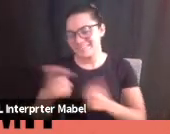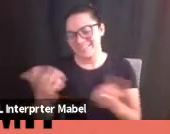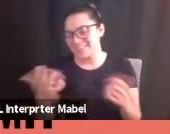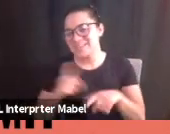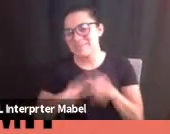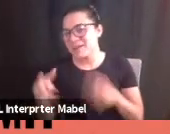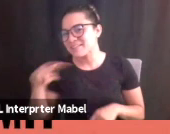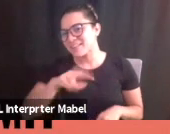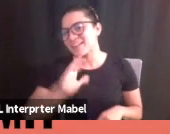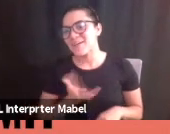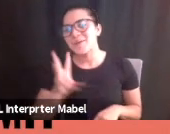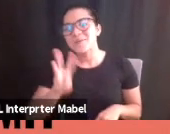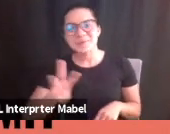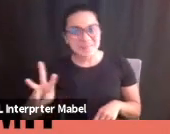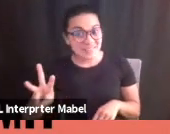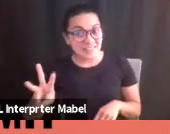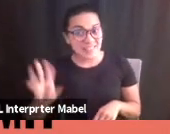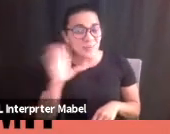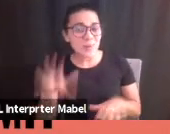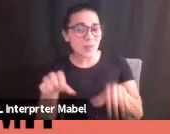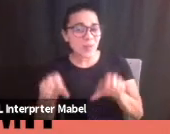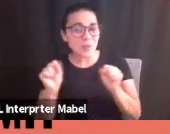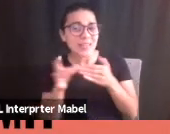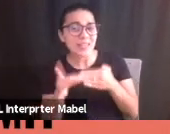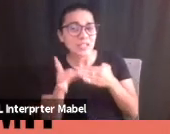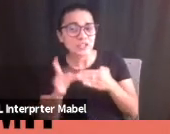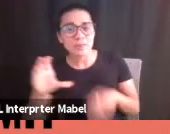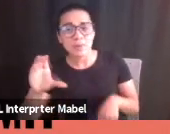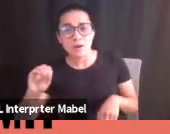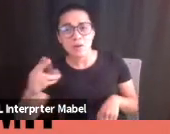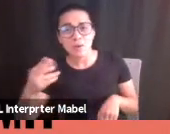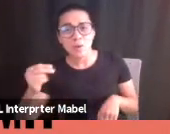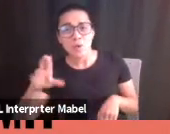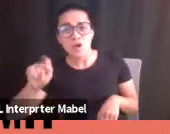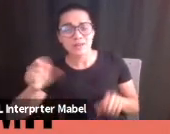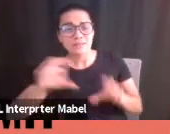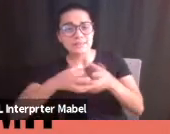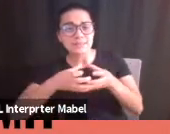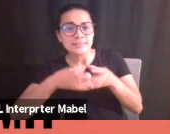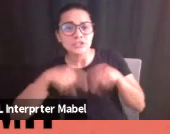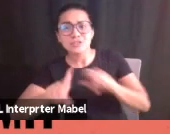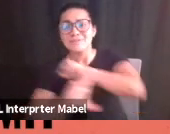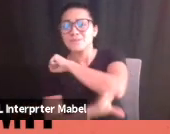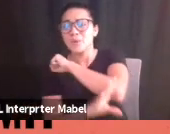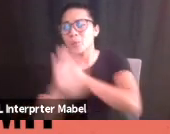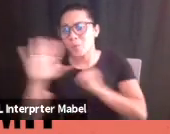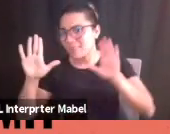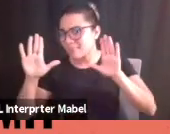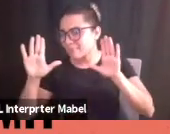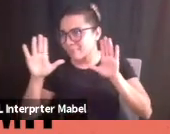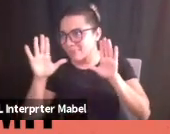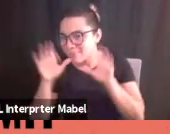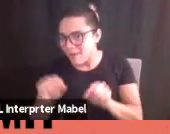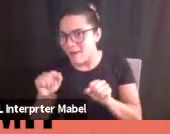website, and we'll be holding leadership cohorts in the fall, and would love for you all and your networks